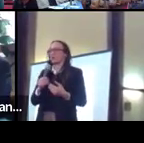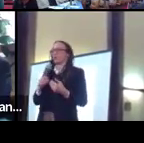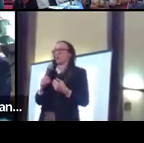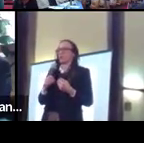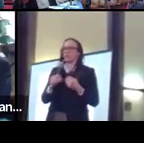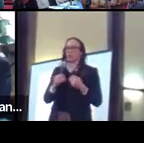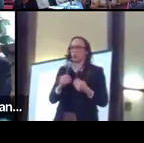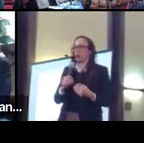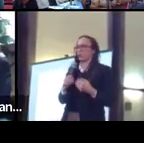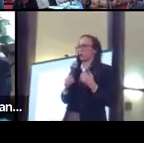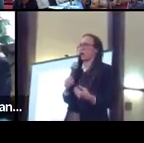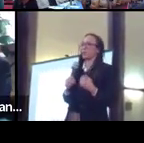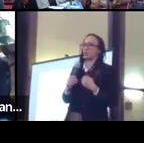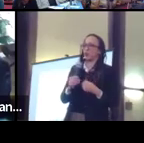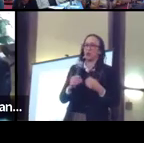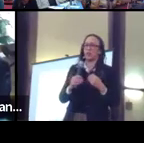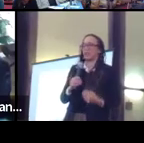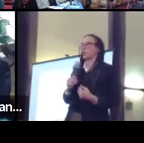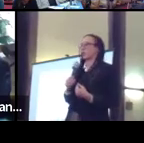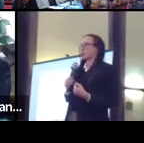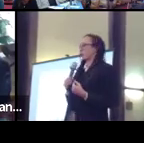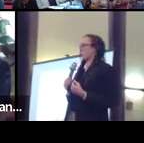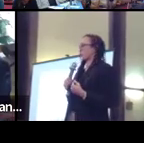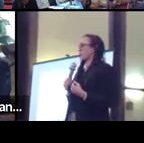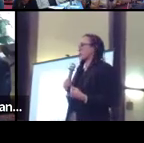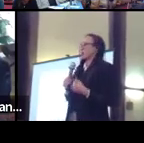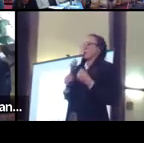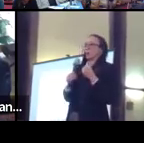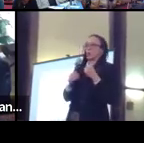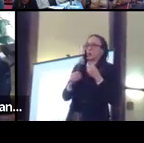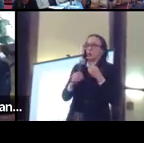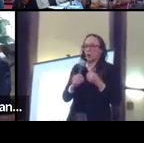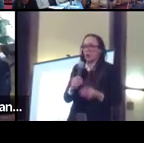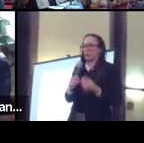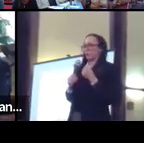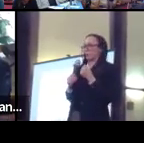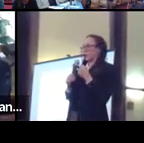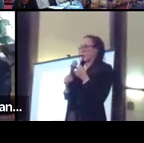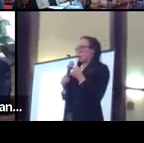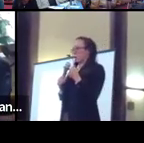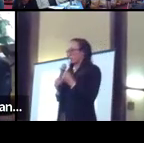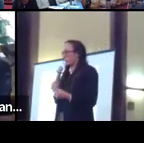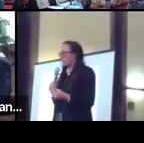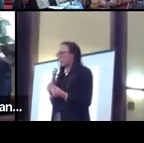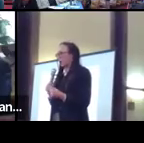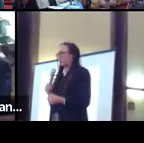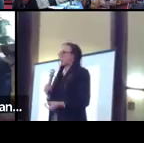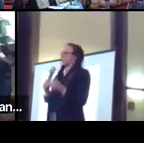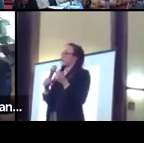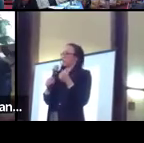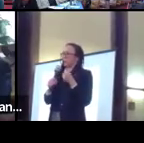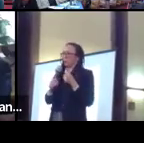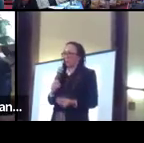we're not going to do tomorrow. We're not going to do all of it in 2026. But with a little bit